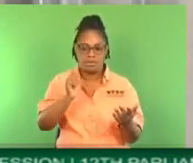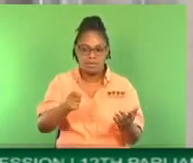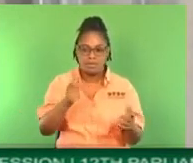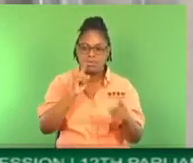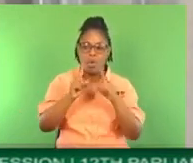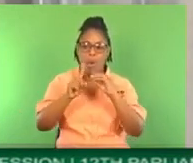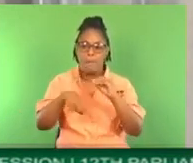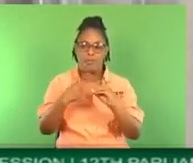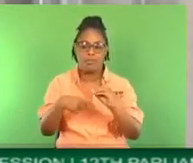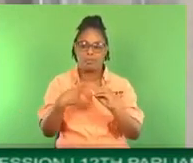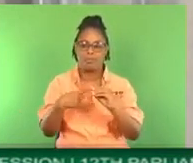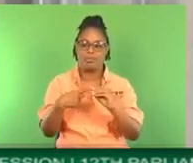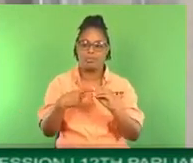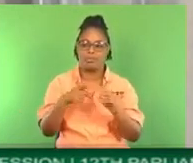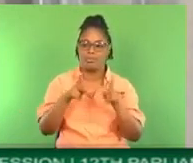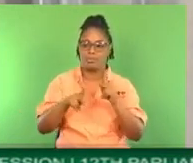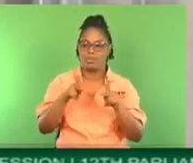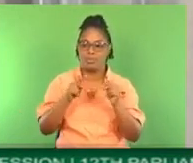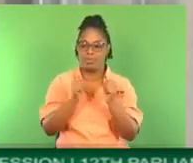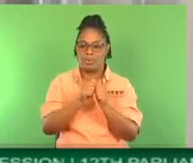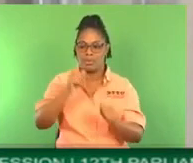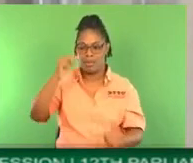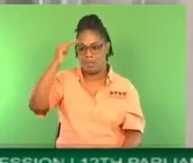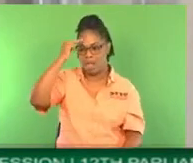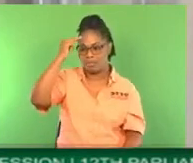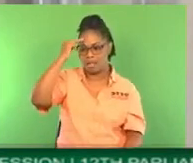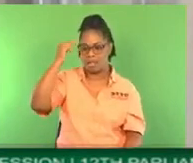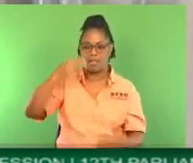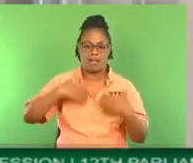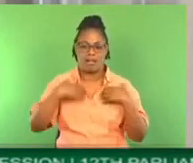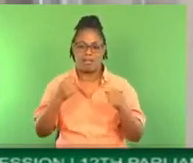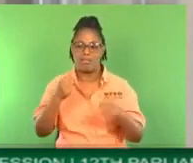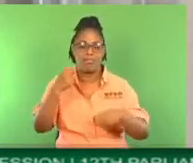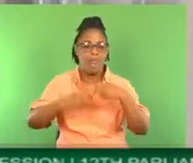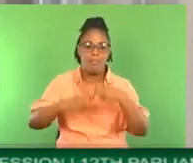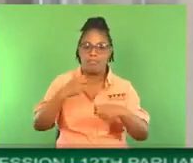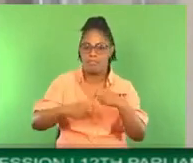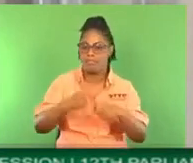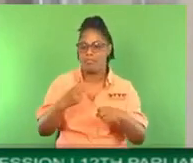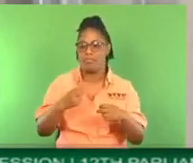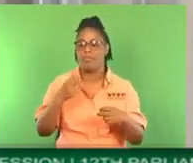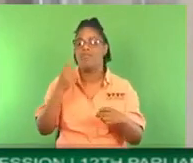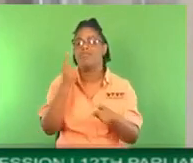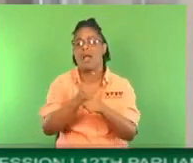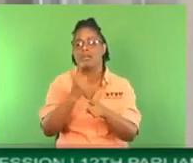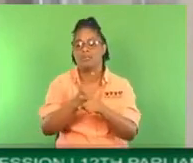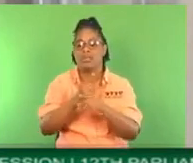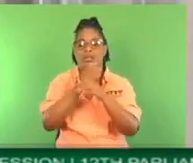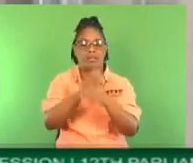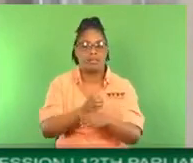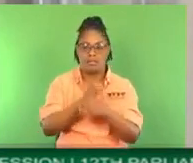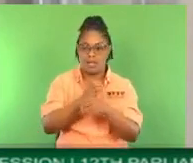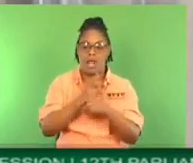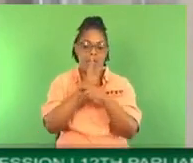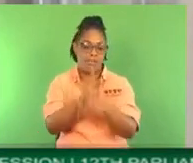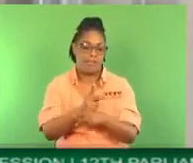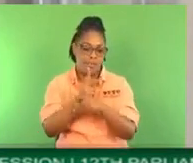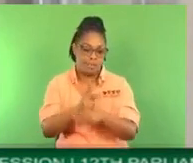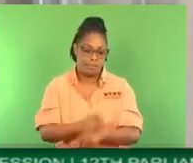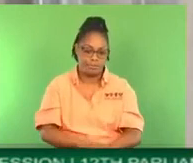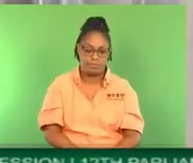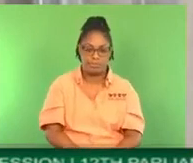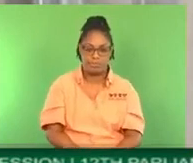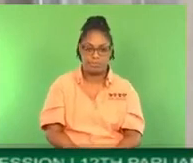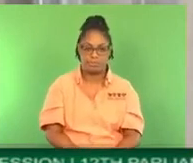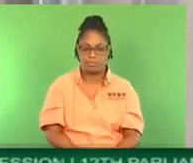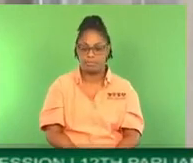mental illnesses. Persons with mental health diagnosis must be accorded the rights and privilege due to